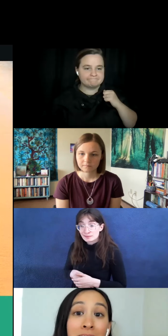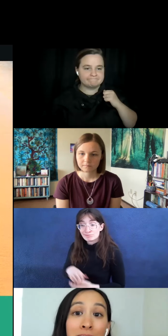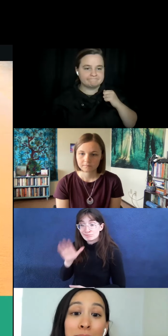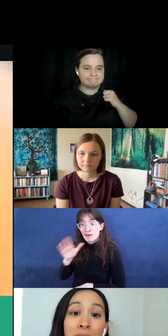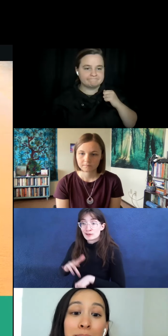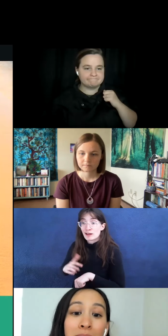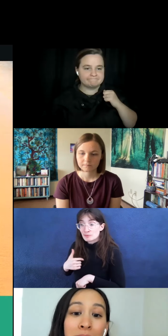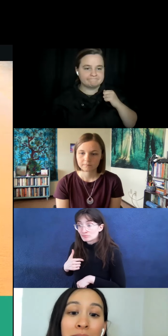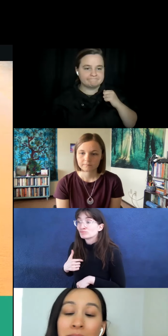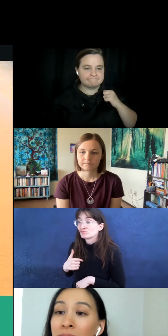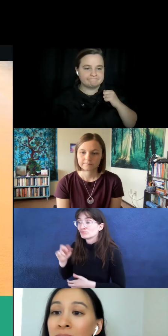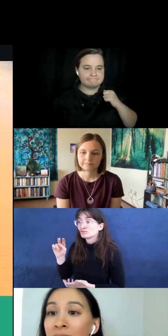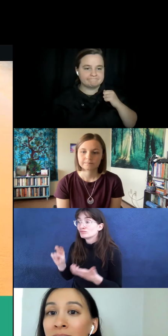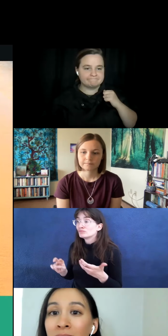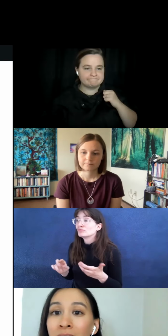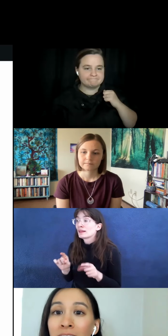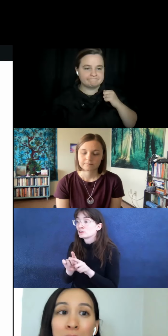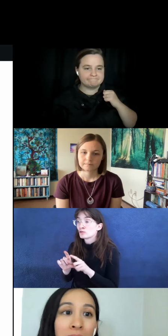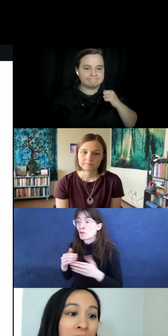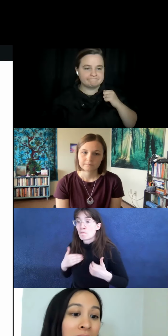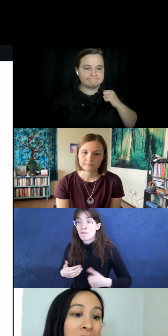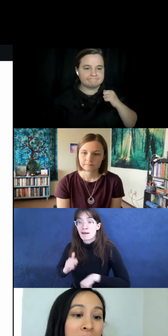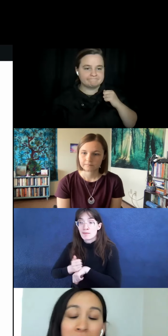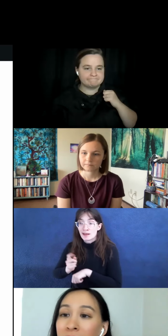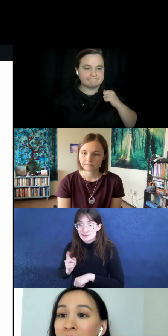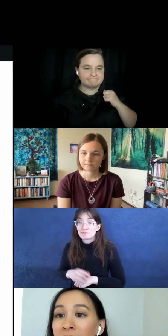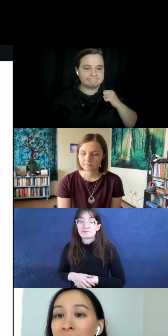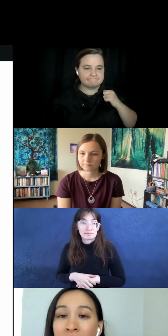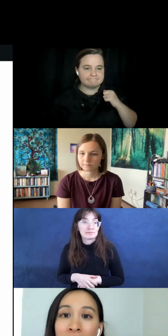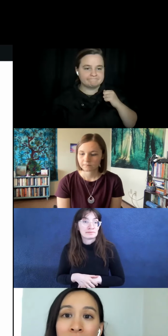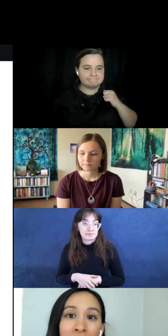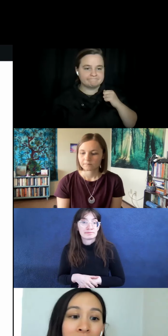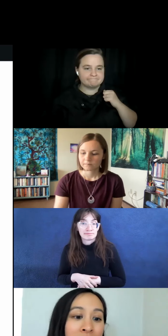Qigong, that's also a body-based thing that we, yeah.